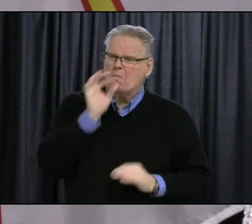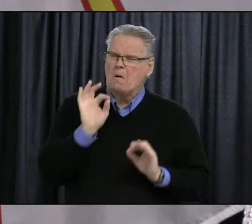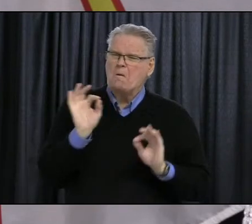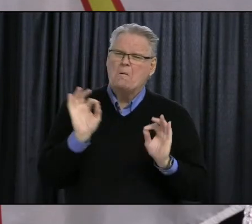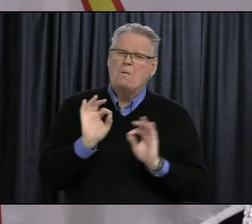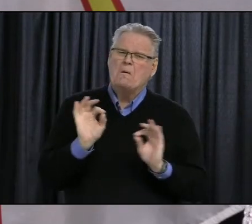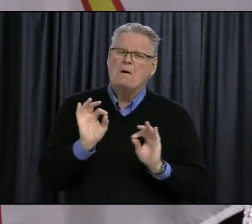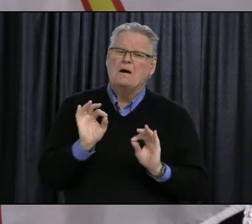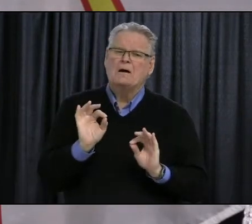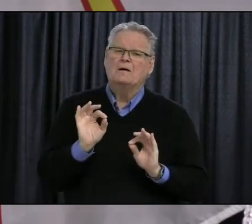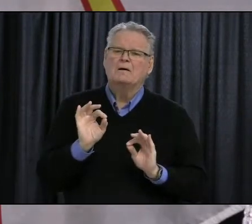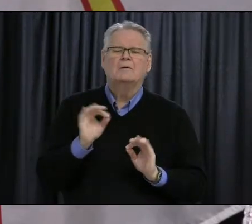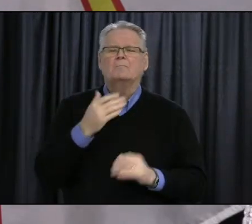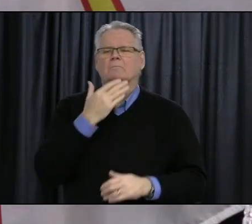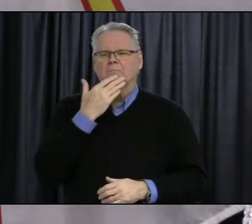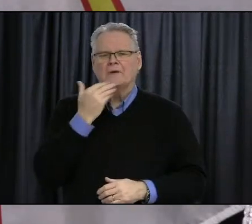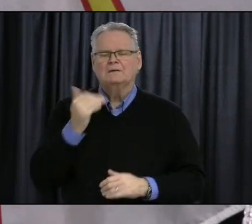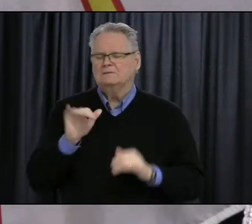have passed.